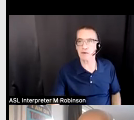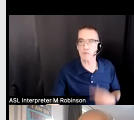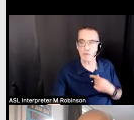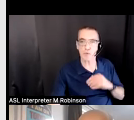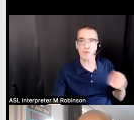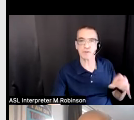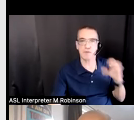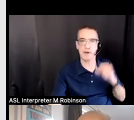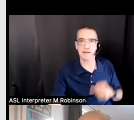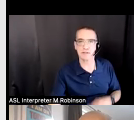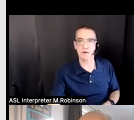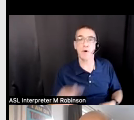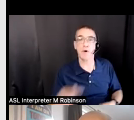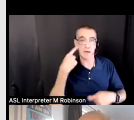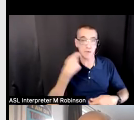so fast.